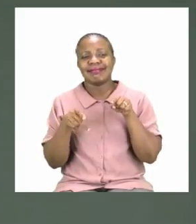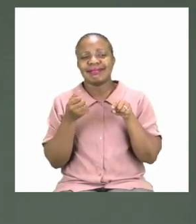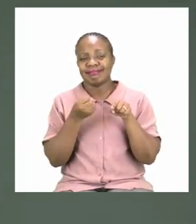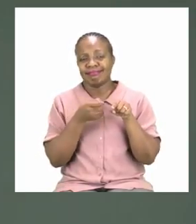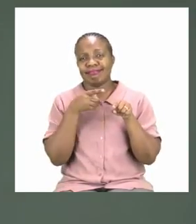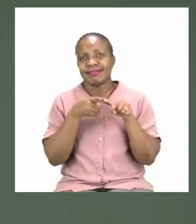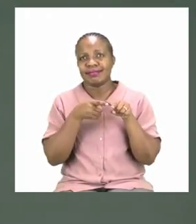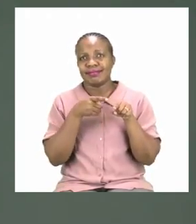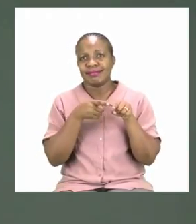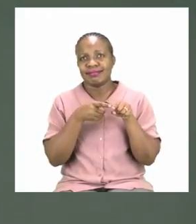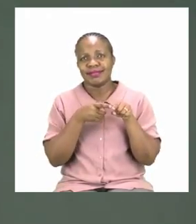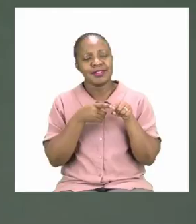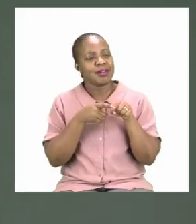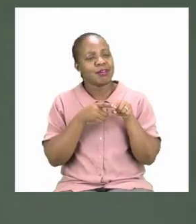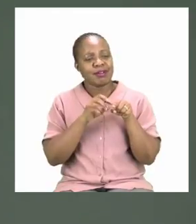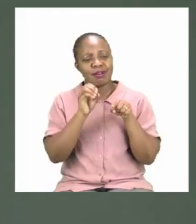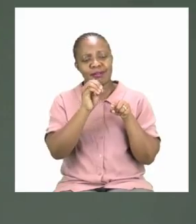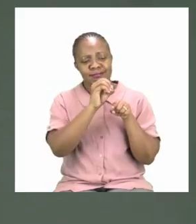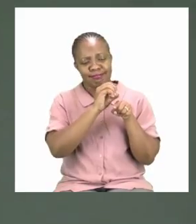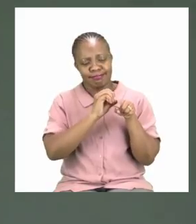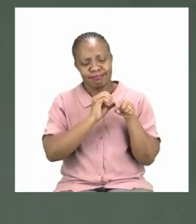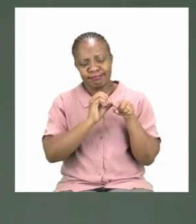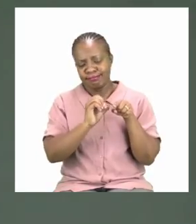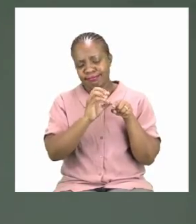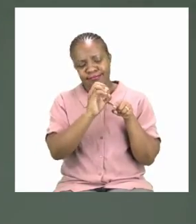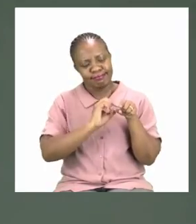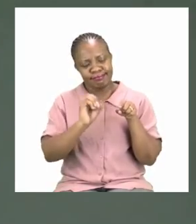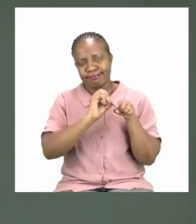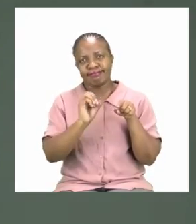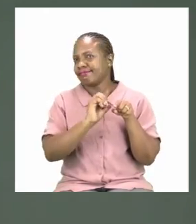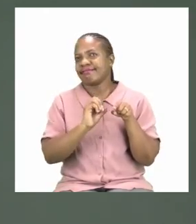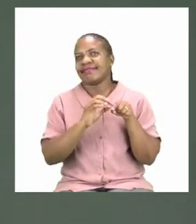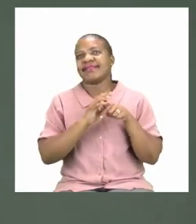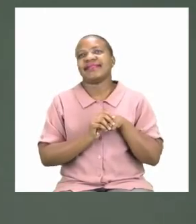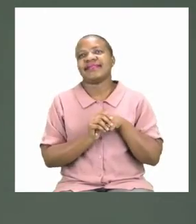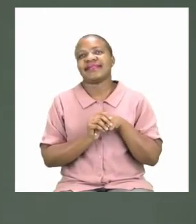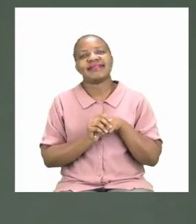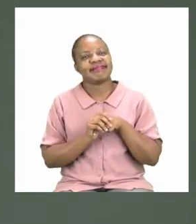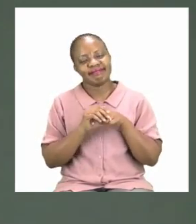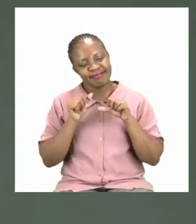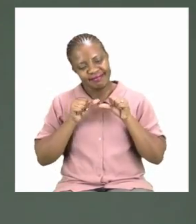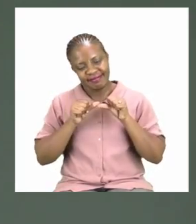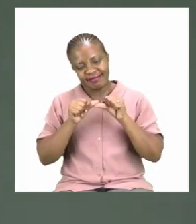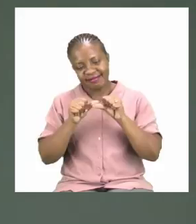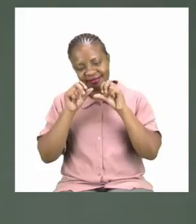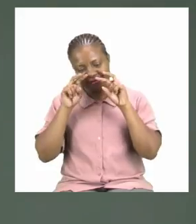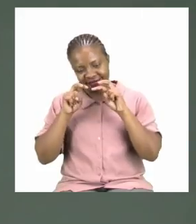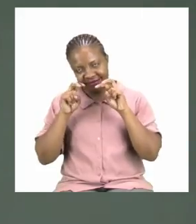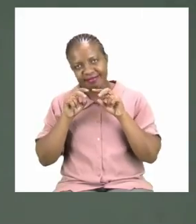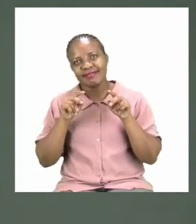P, but there is no O near it. So this is not our P. So let us